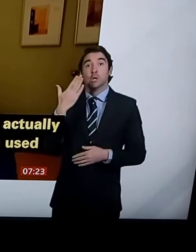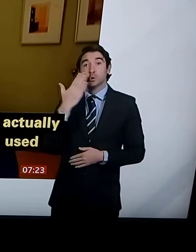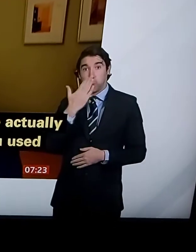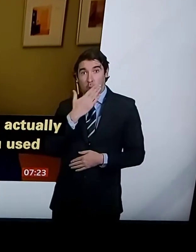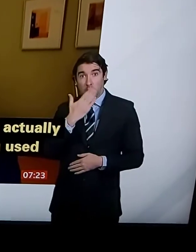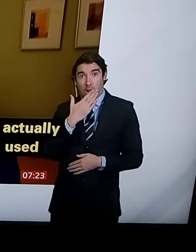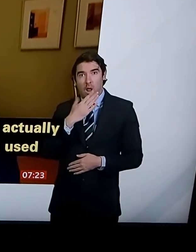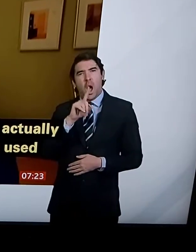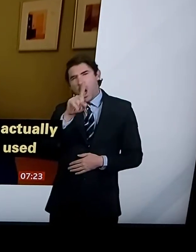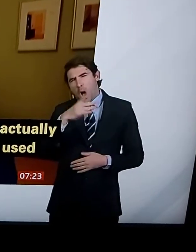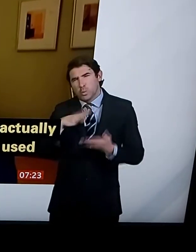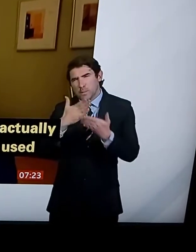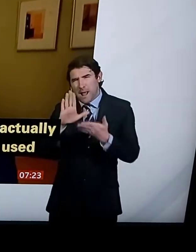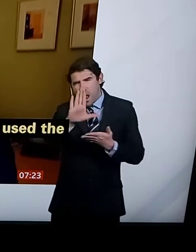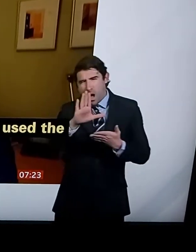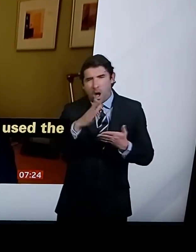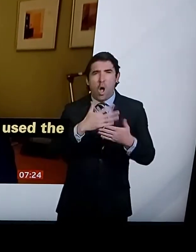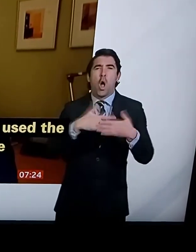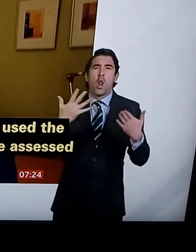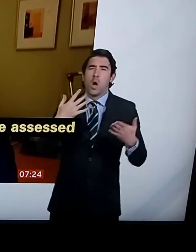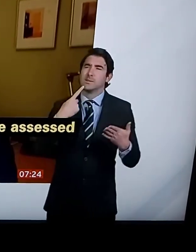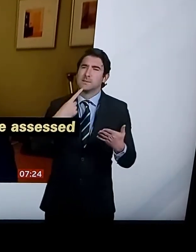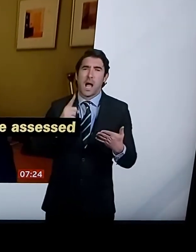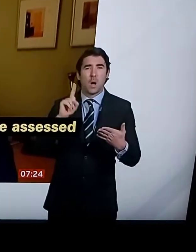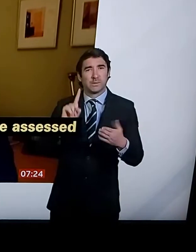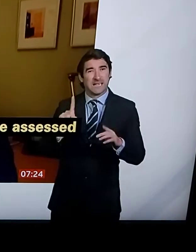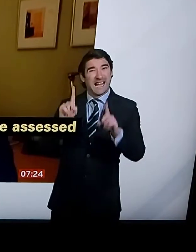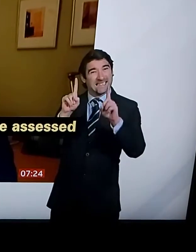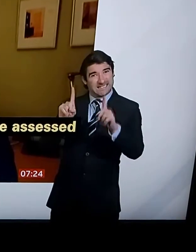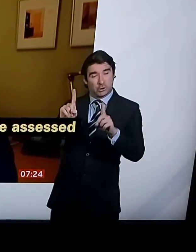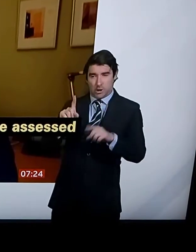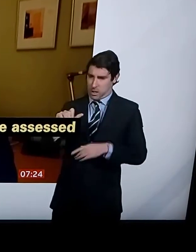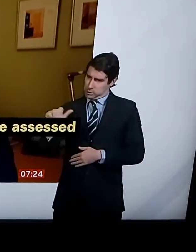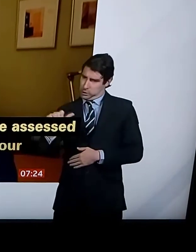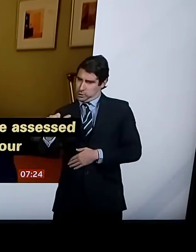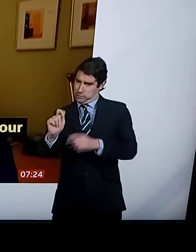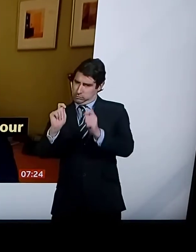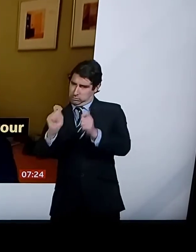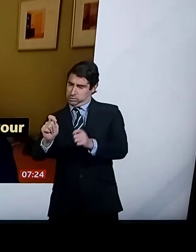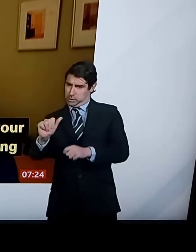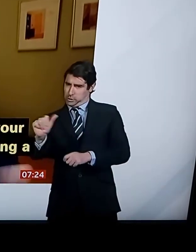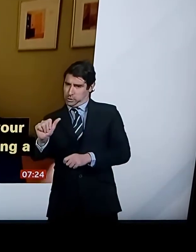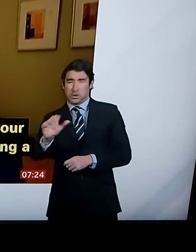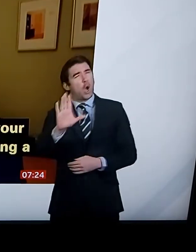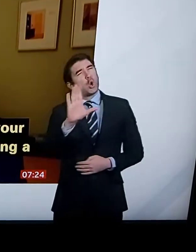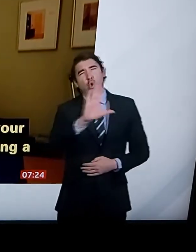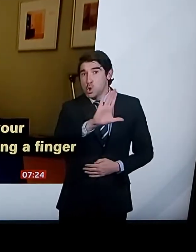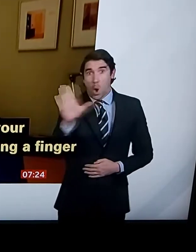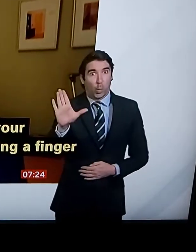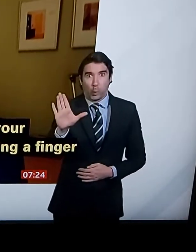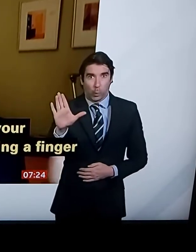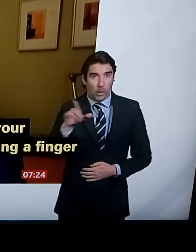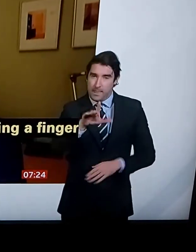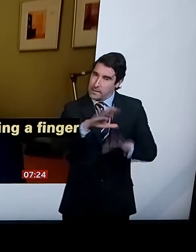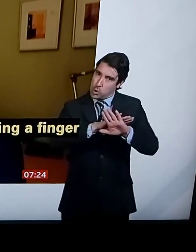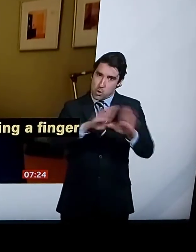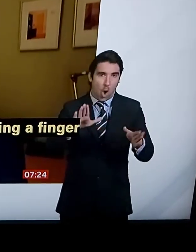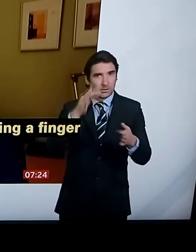your individual teacher sticking the finger in the air saying, well, I think she probably feels like a C on a good day. This was, say, in the school I used to